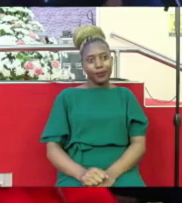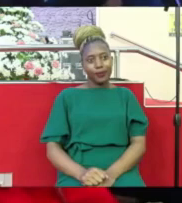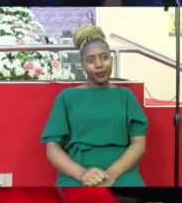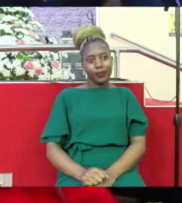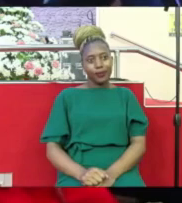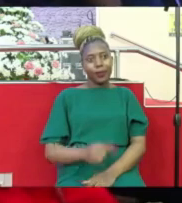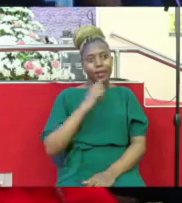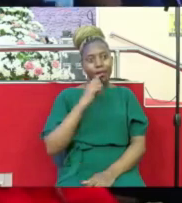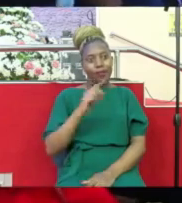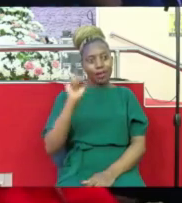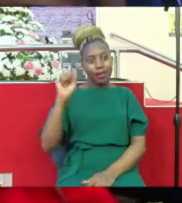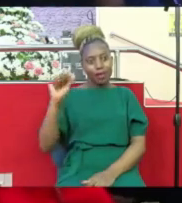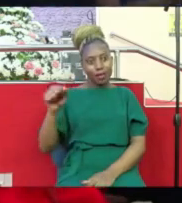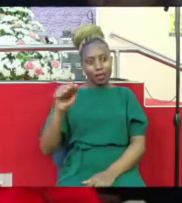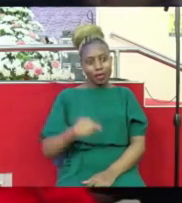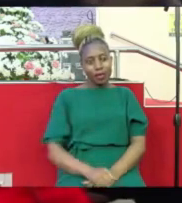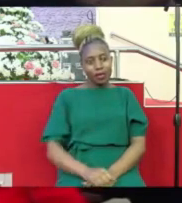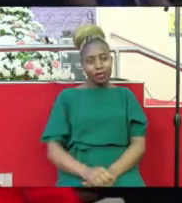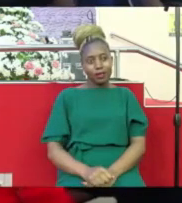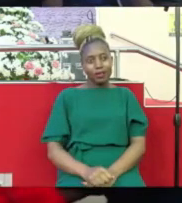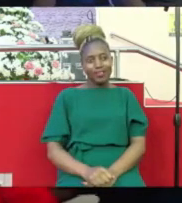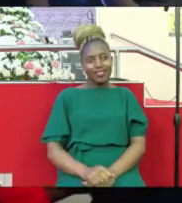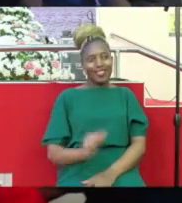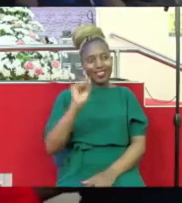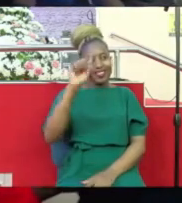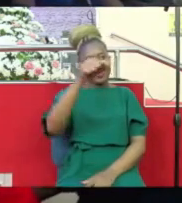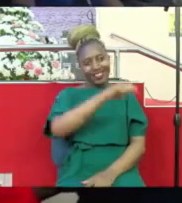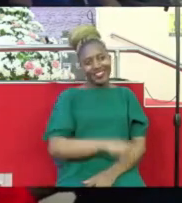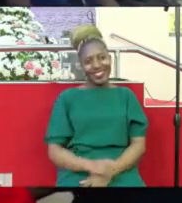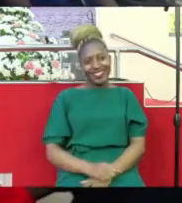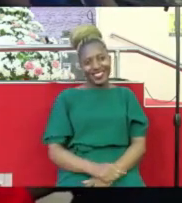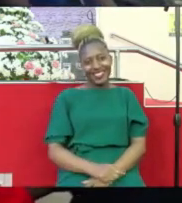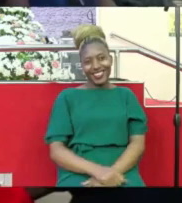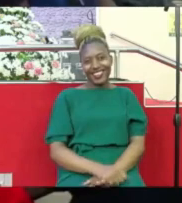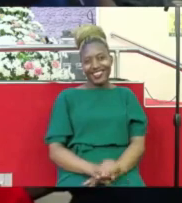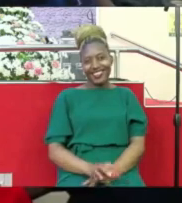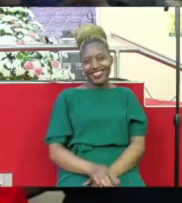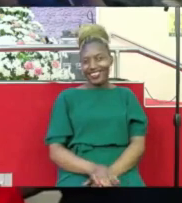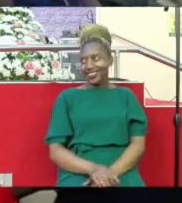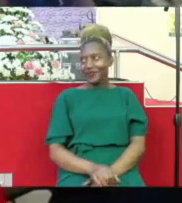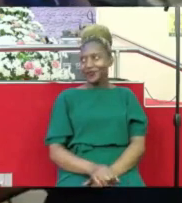Somebody say yes. Now if you need a breakout.